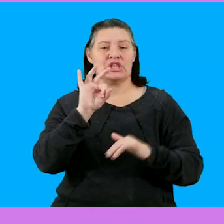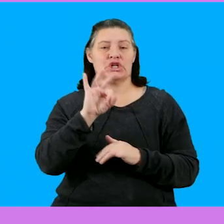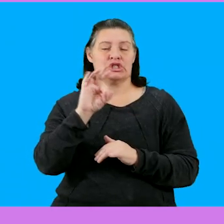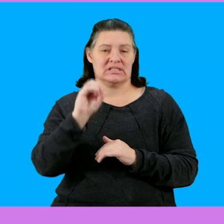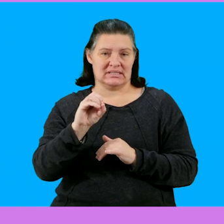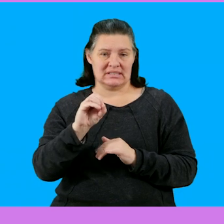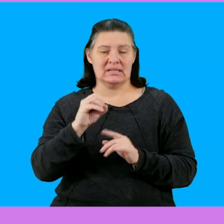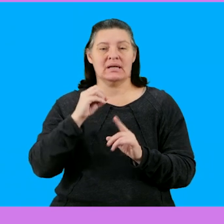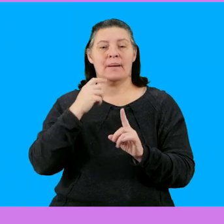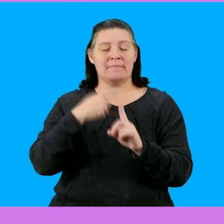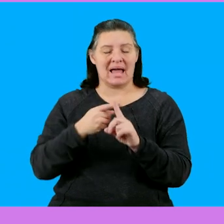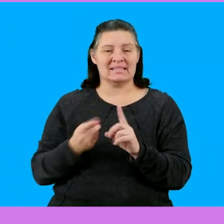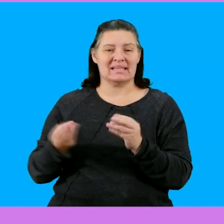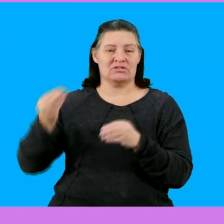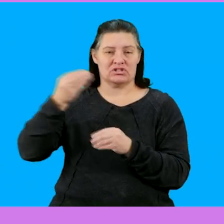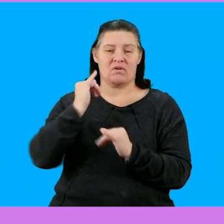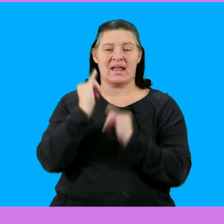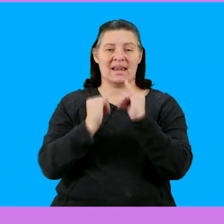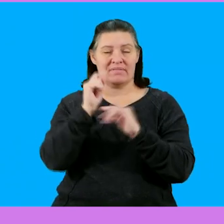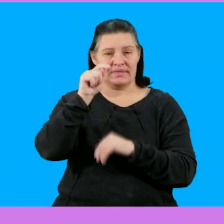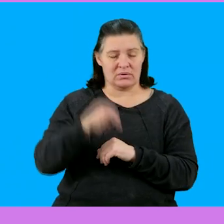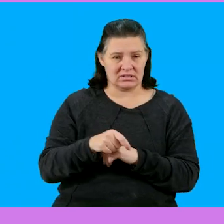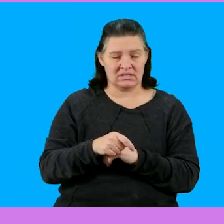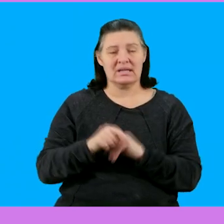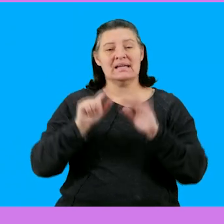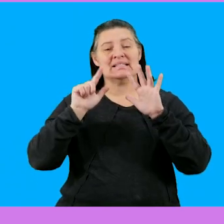196,630 plus your interest of